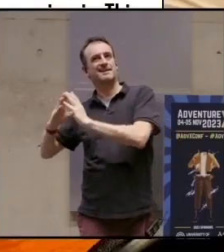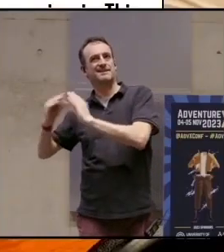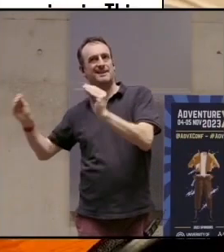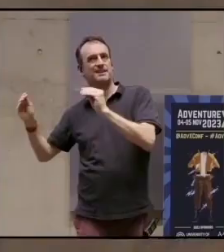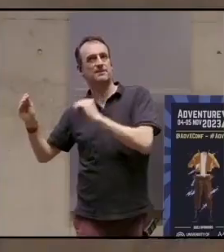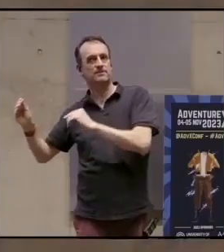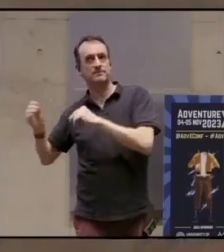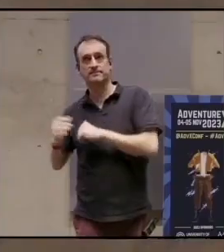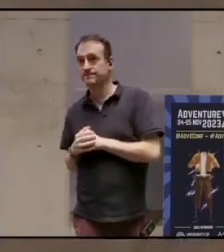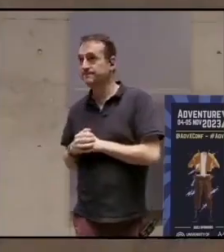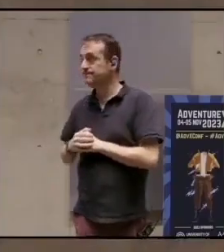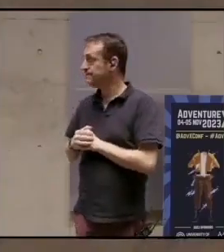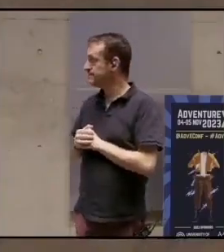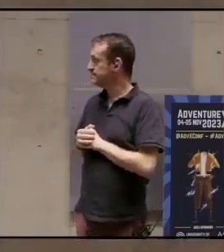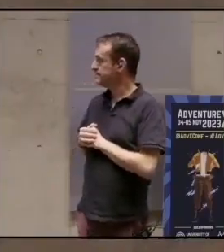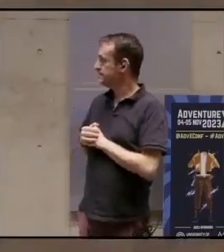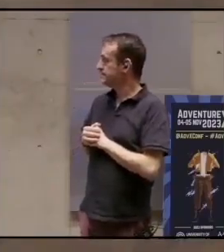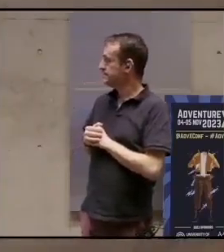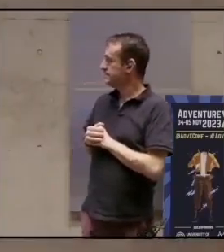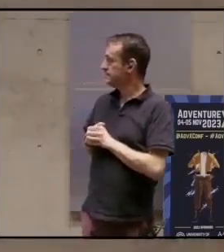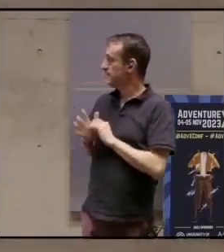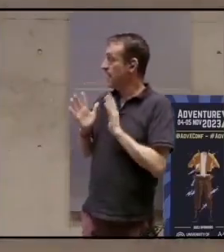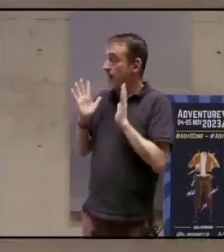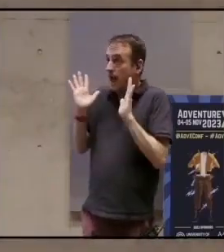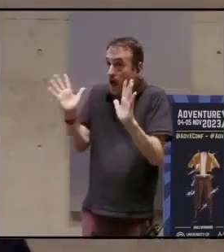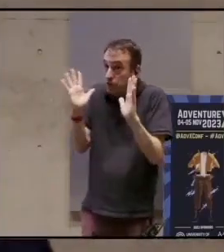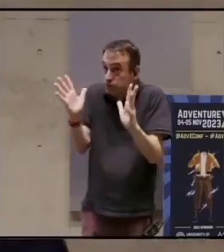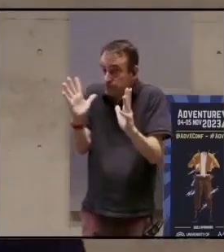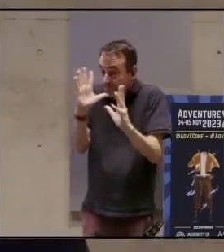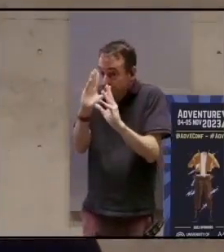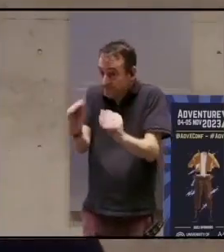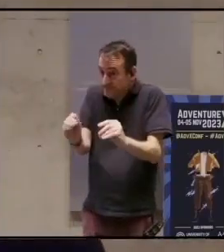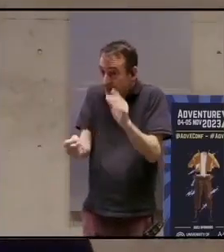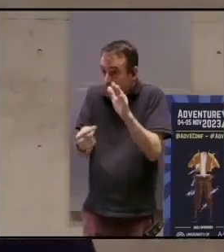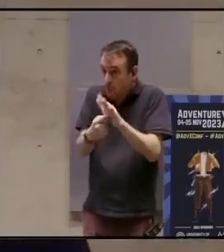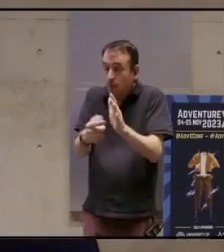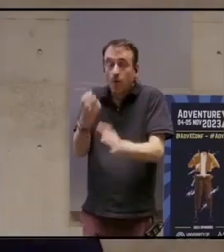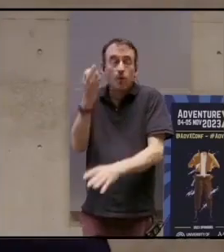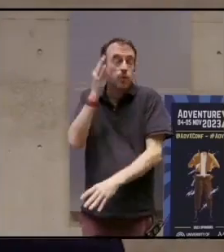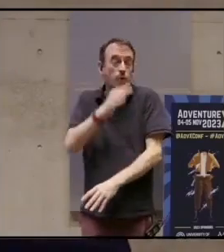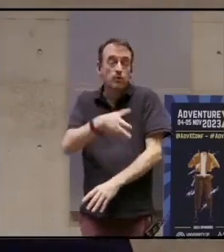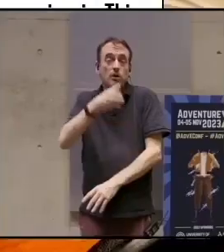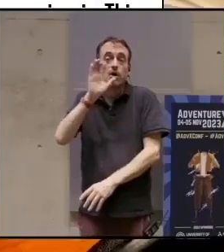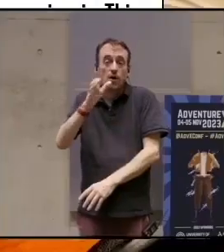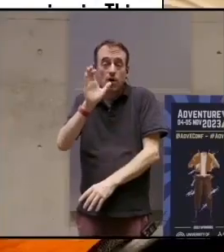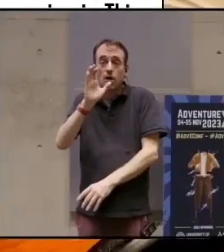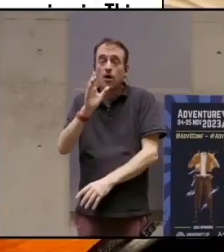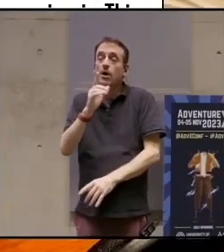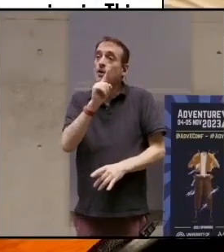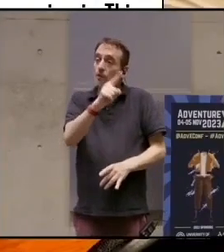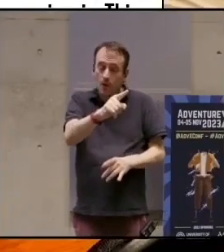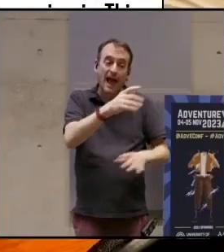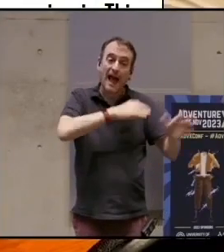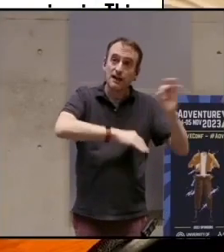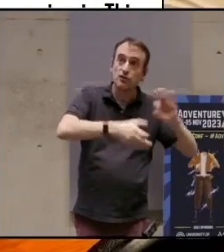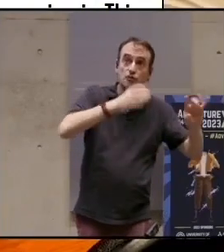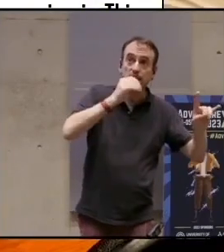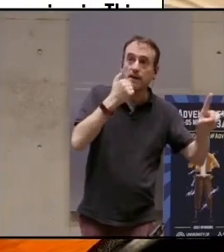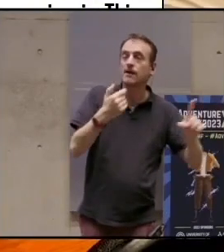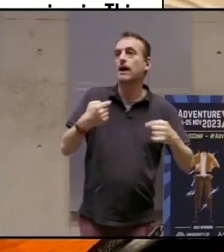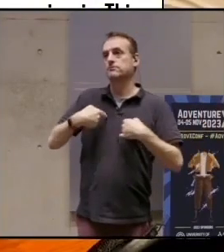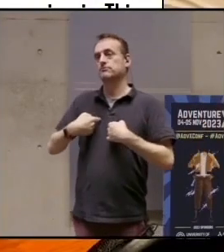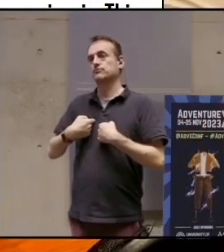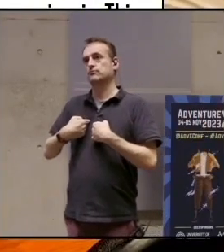things. And I cannot emphasize enough how important hydration is, not just for the actors, but for you as well. People think